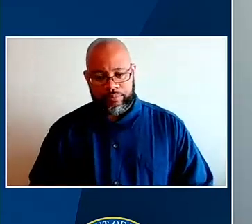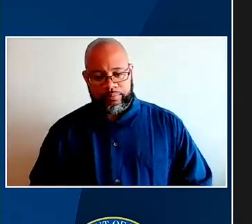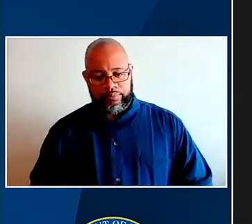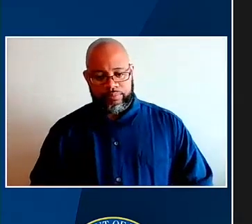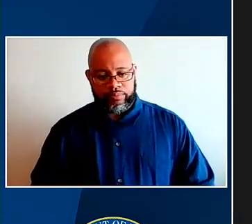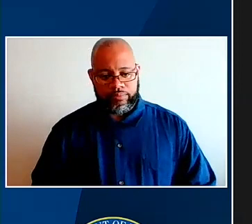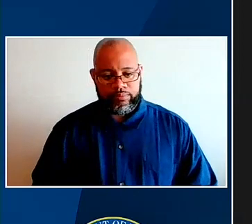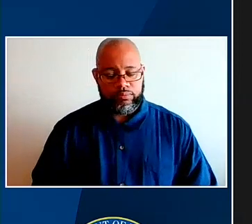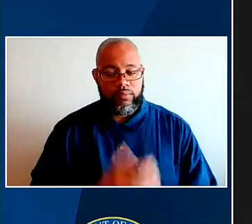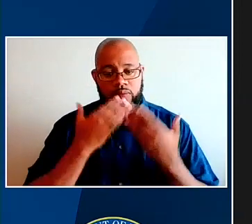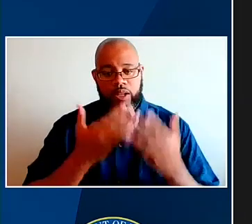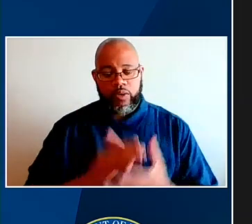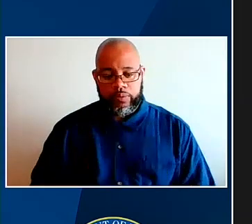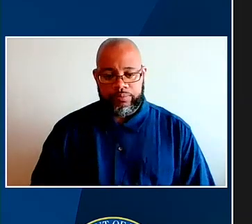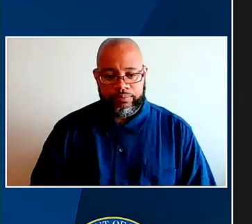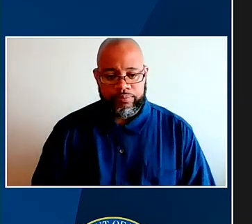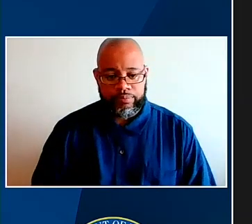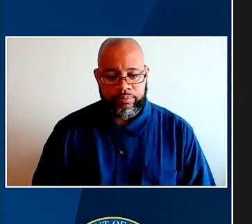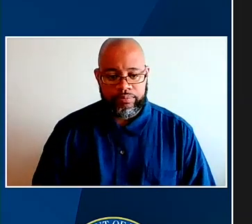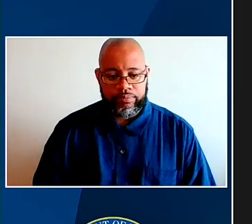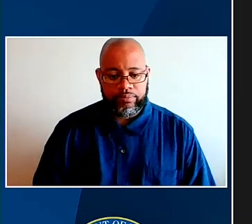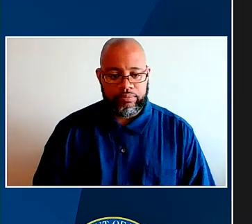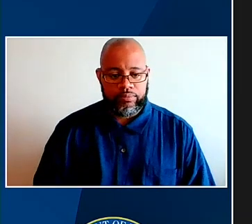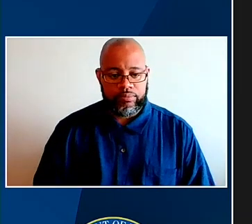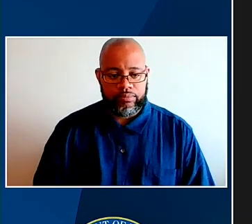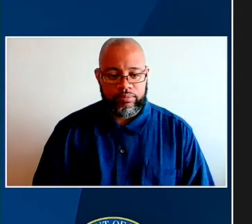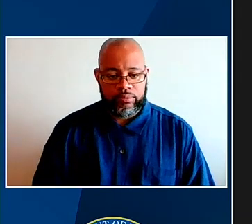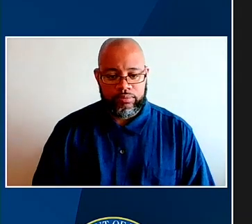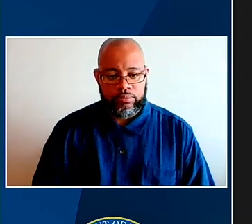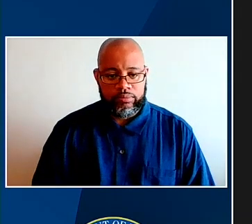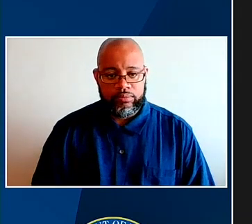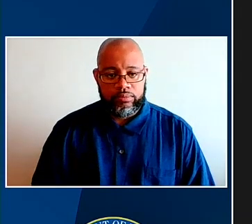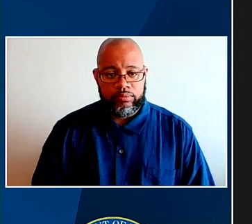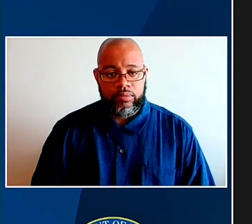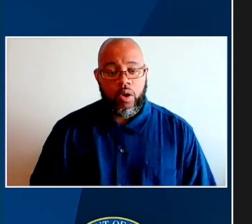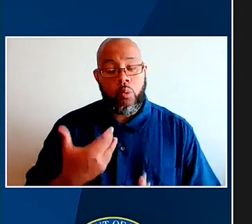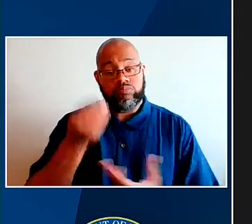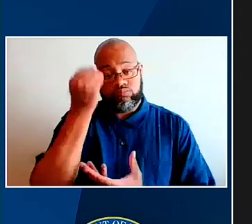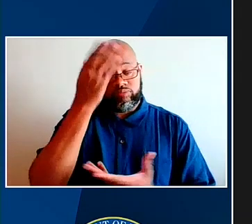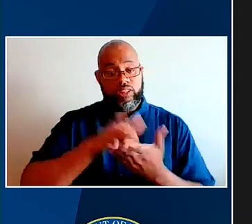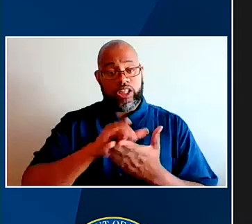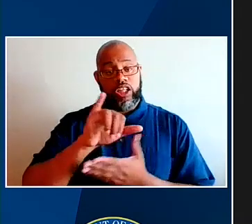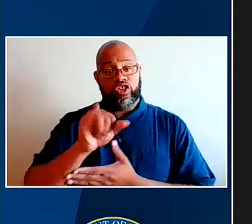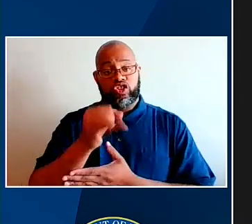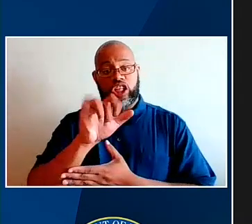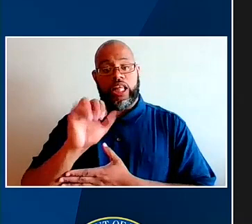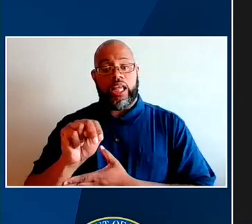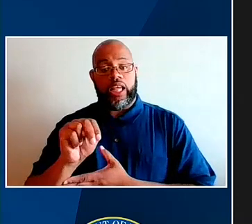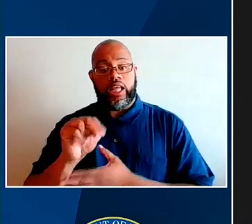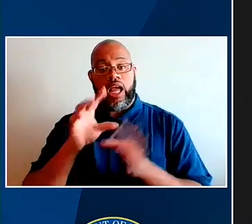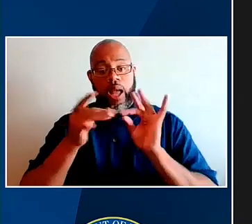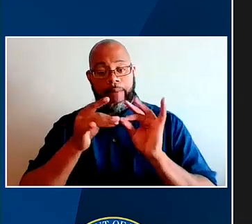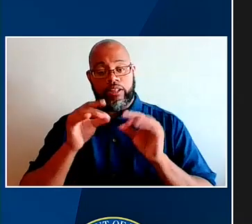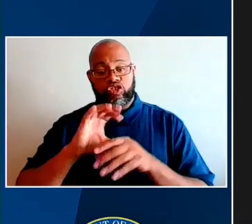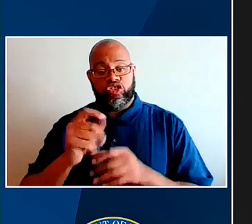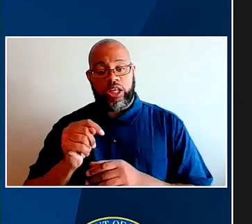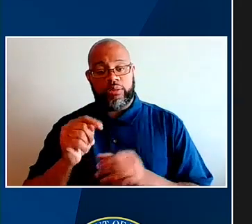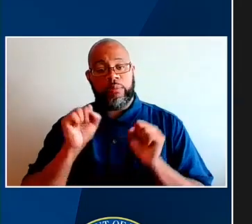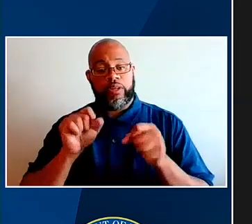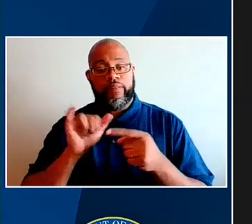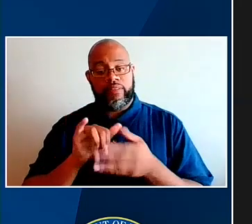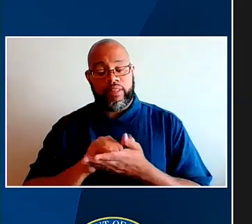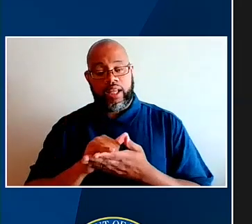Thank you. You're welcome. Thank you both. And I do just want to note Jillian's comment in chat, potentially satisfying,